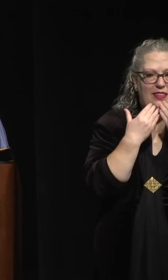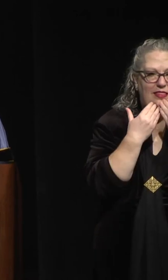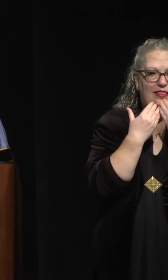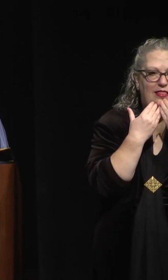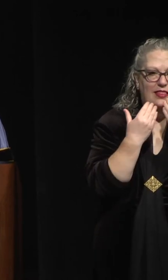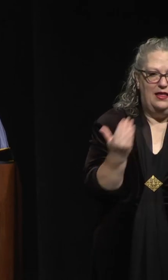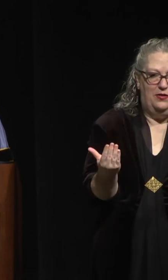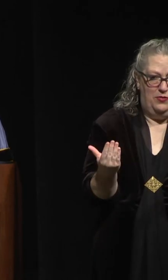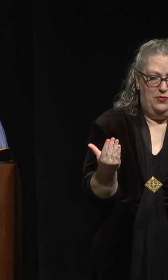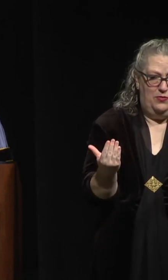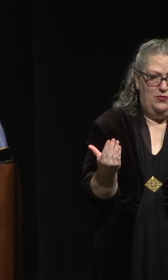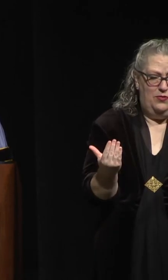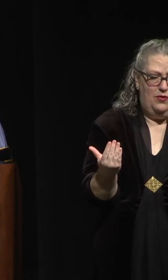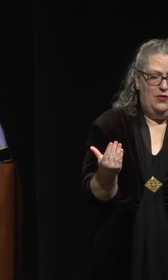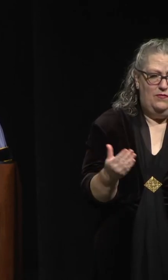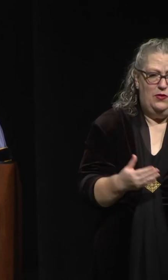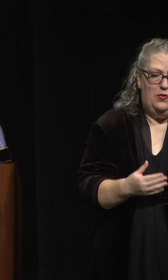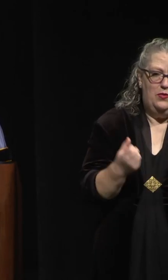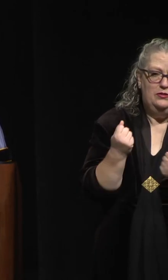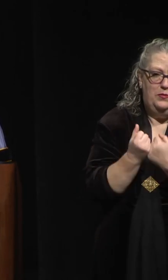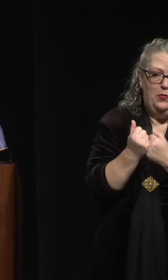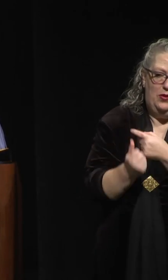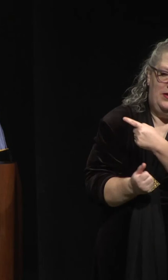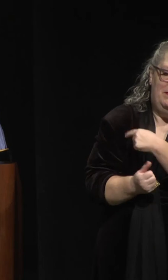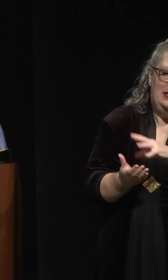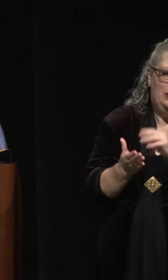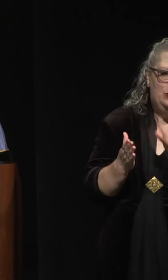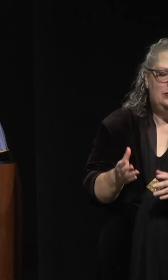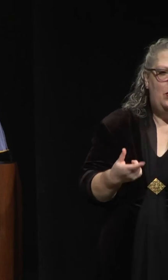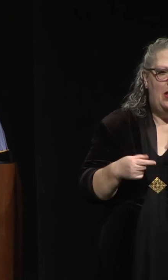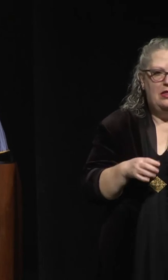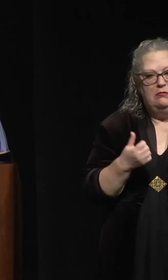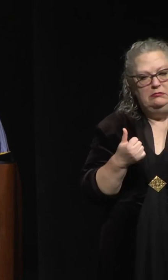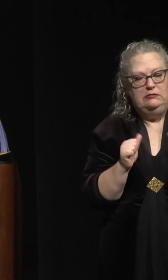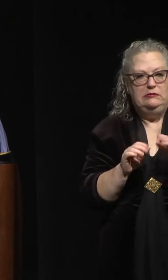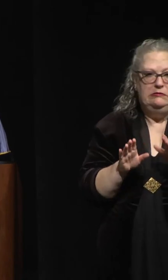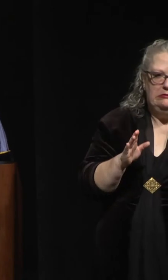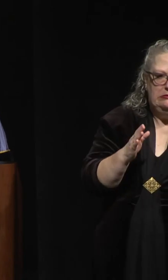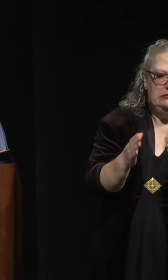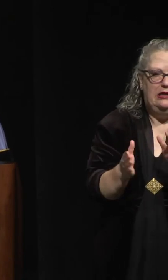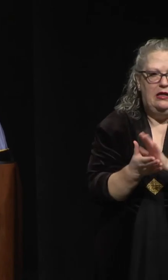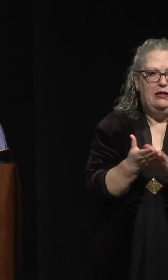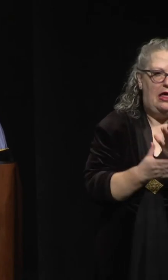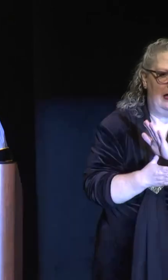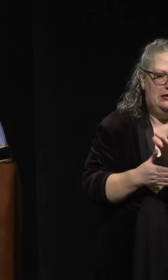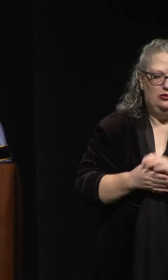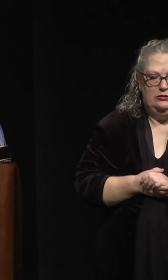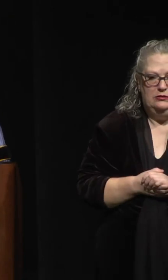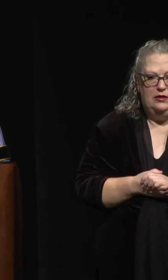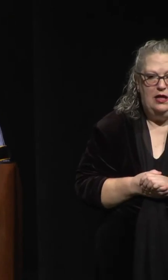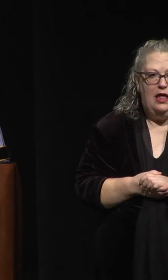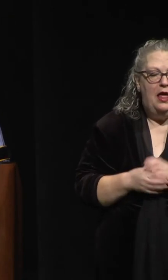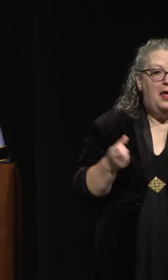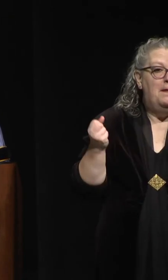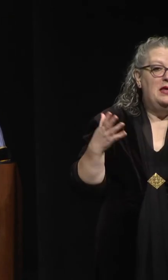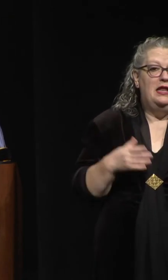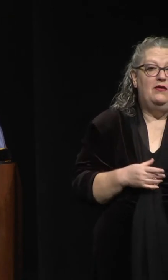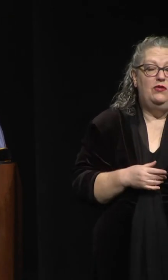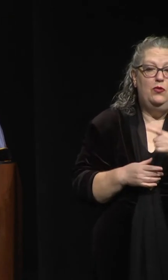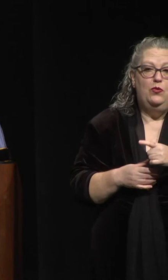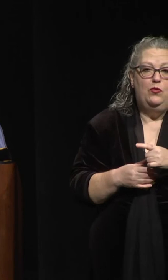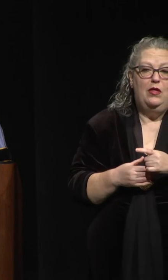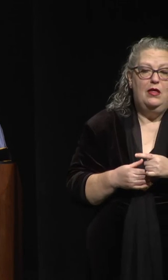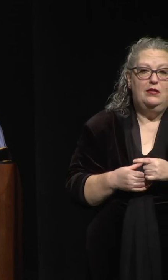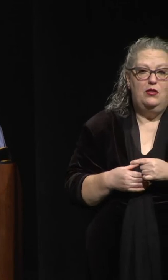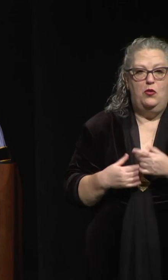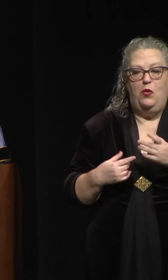you for supporting these students as they navigated their college careers. Many of you welcomed